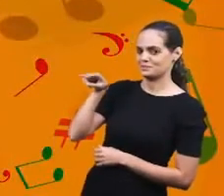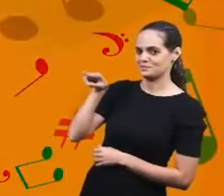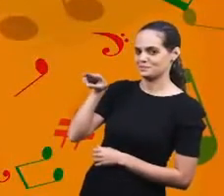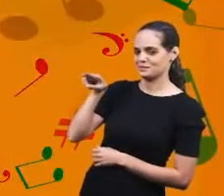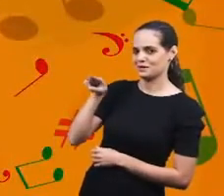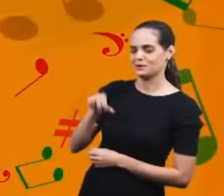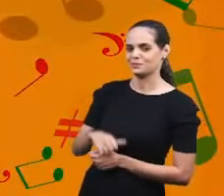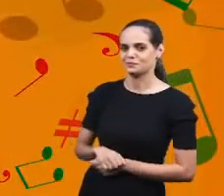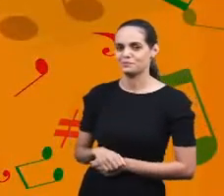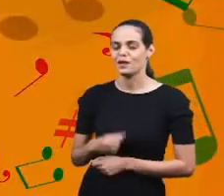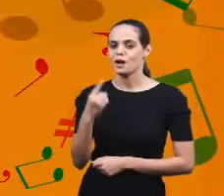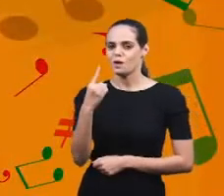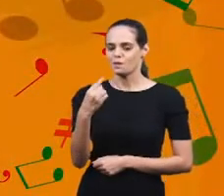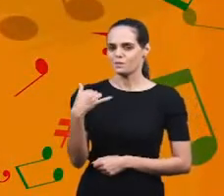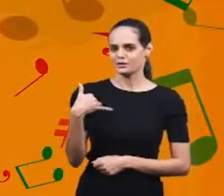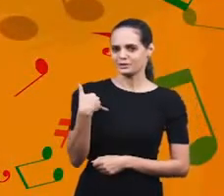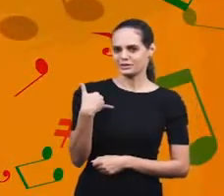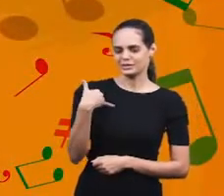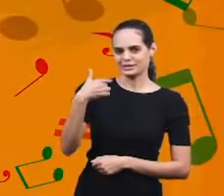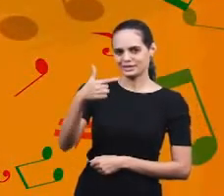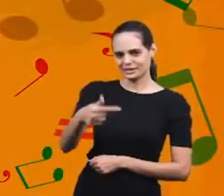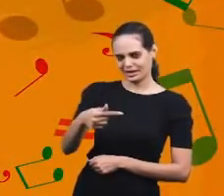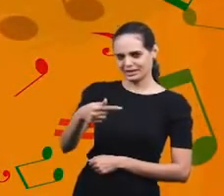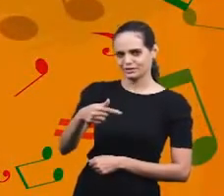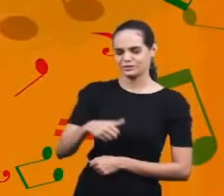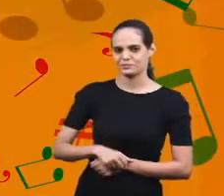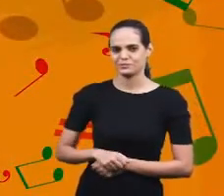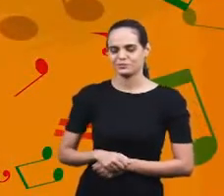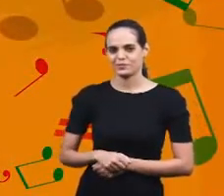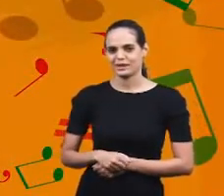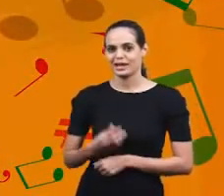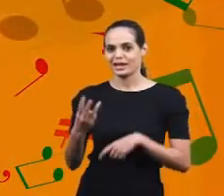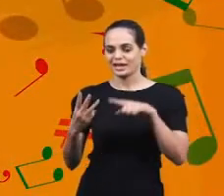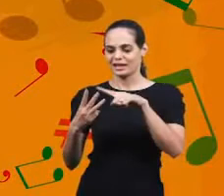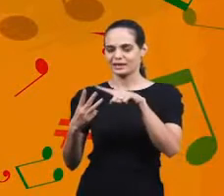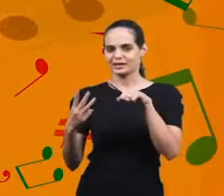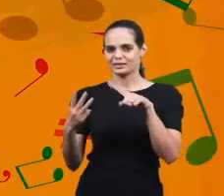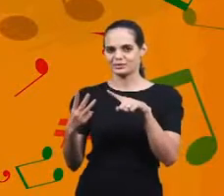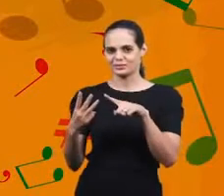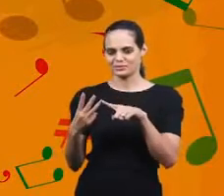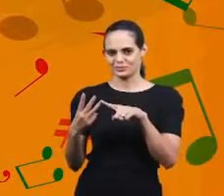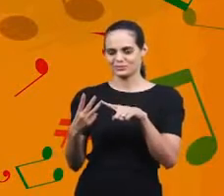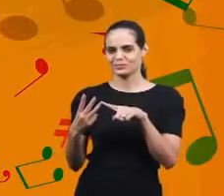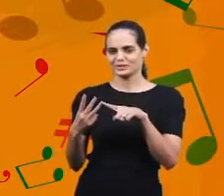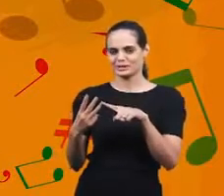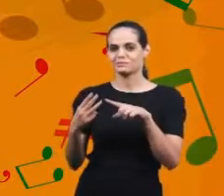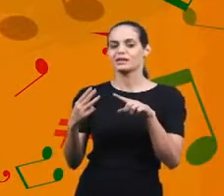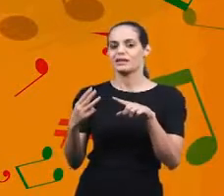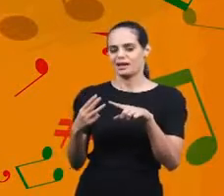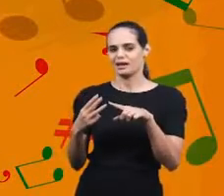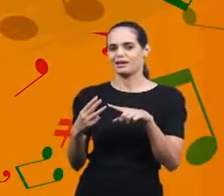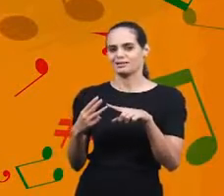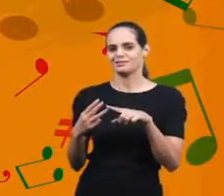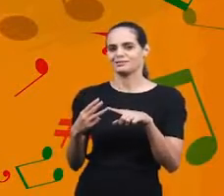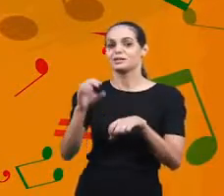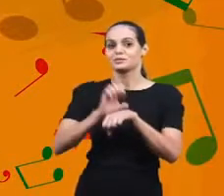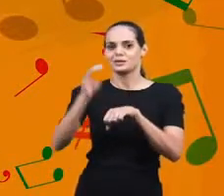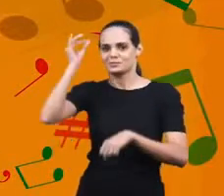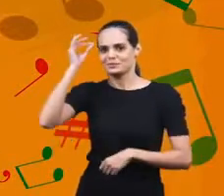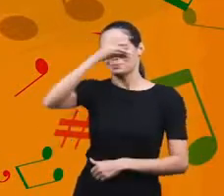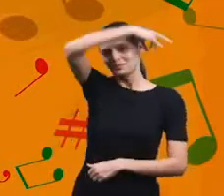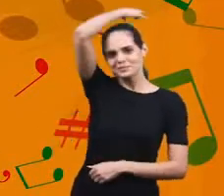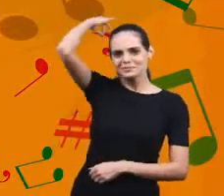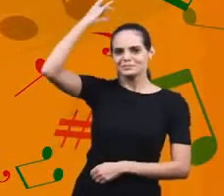siblings, Jael, 7 years old, and the little Hania and Rubia, from Mimoso do Sul, Espírito